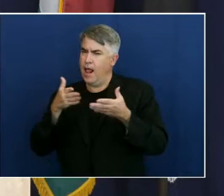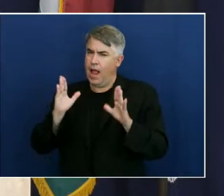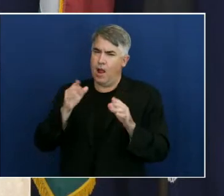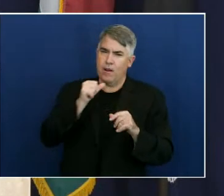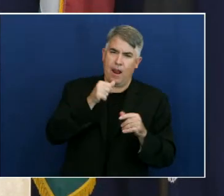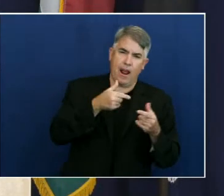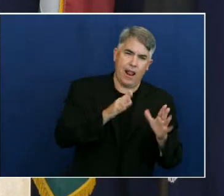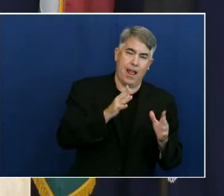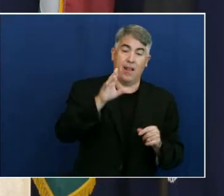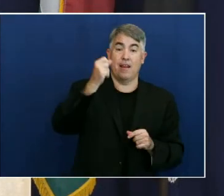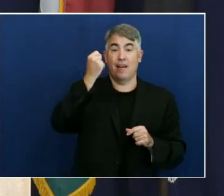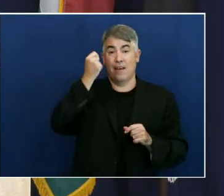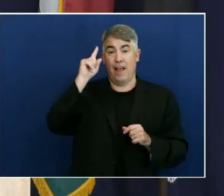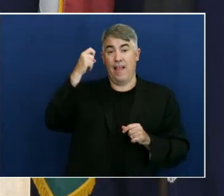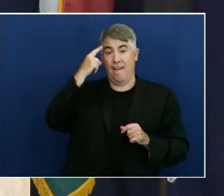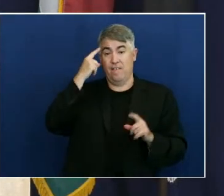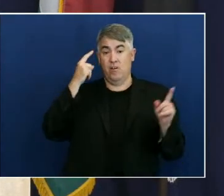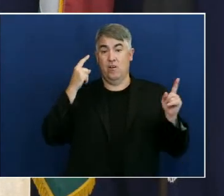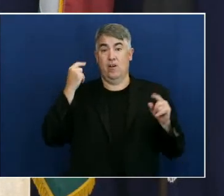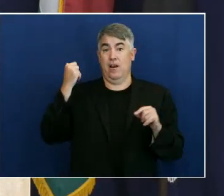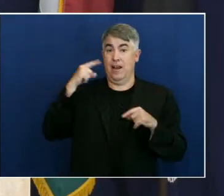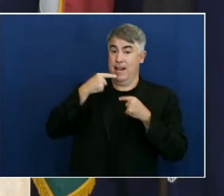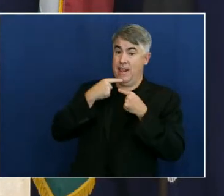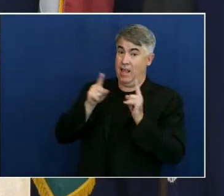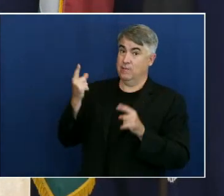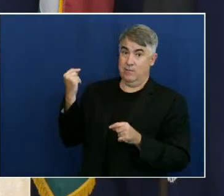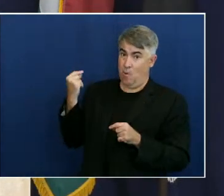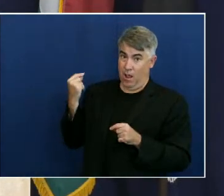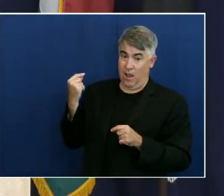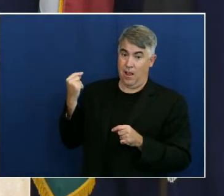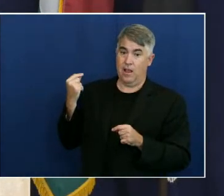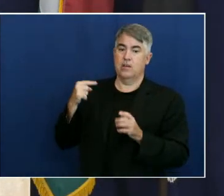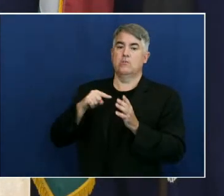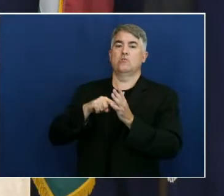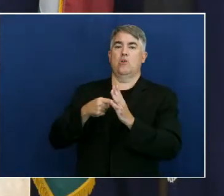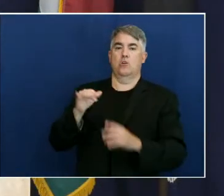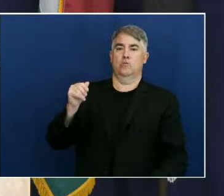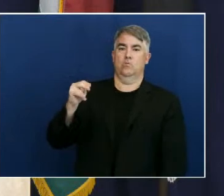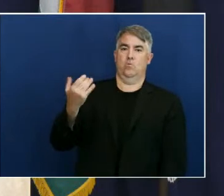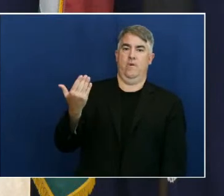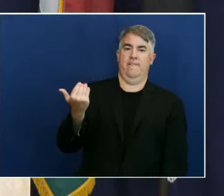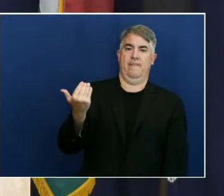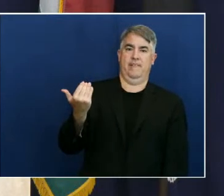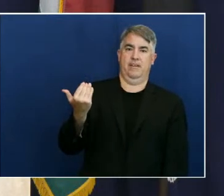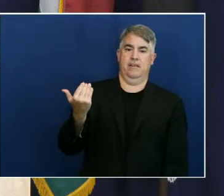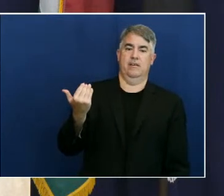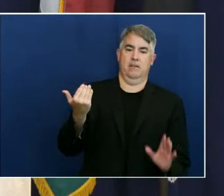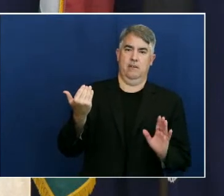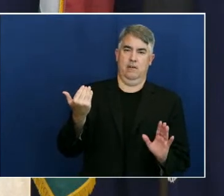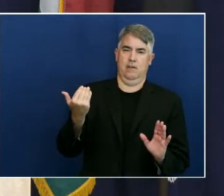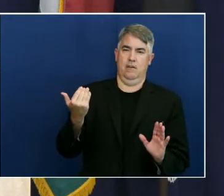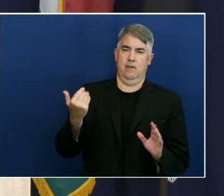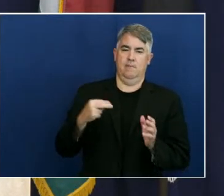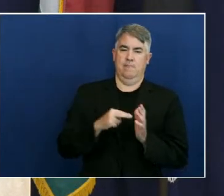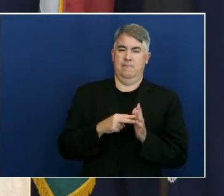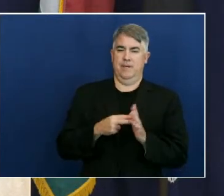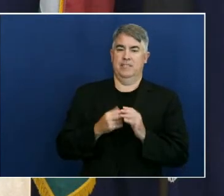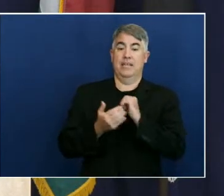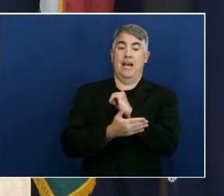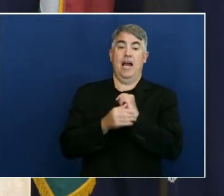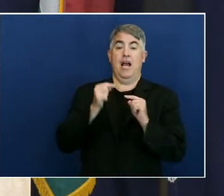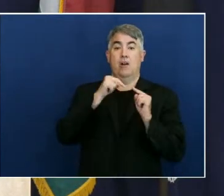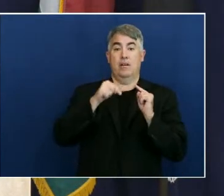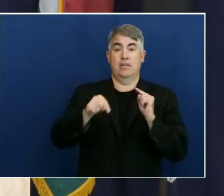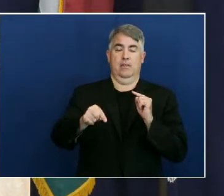did announce that, but this is as of June 15th. And as I stated earlier, every jurisdiction is different.